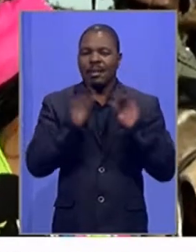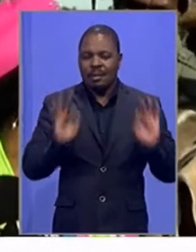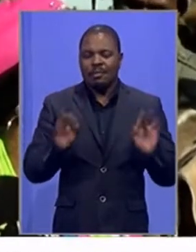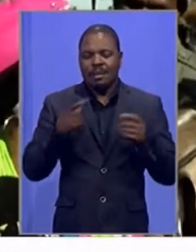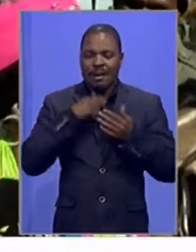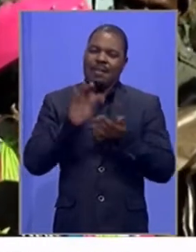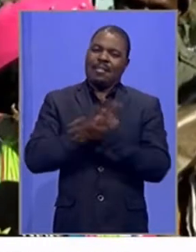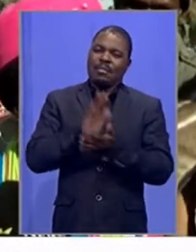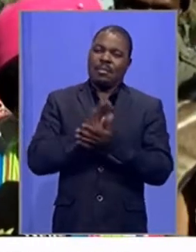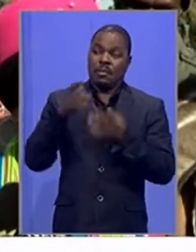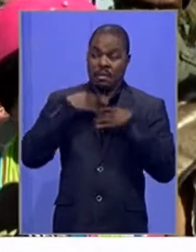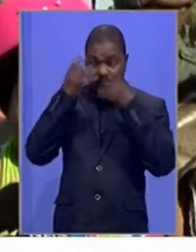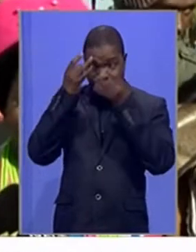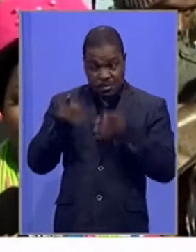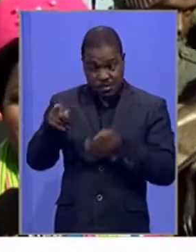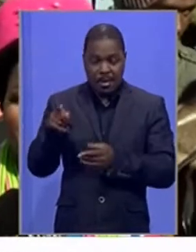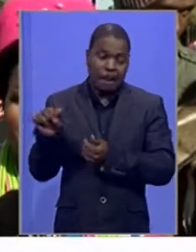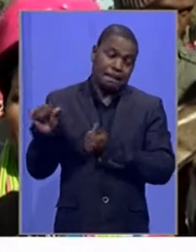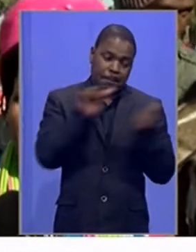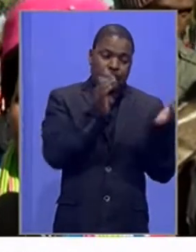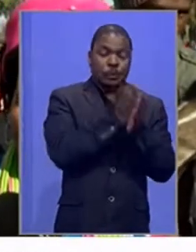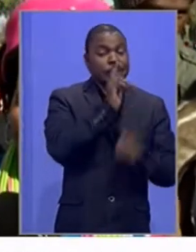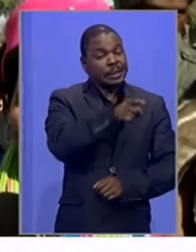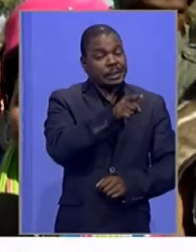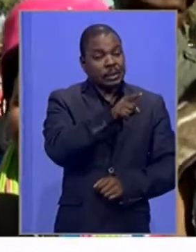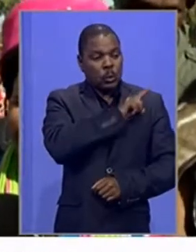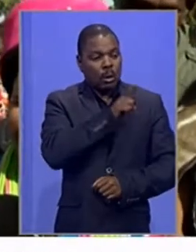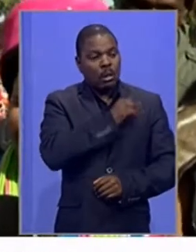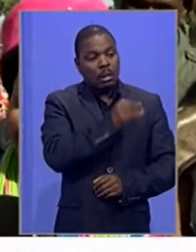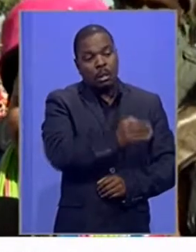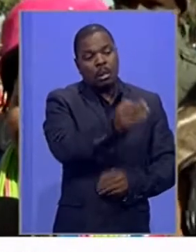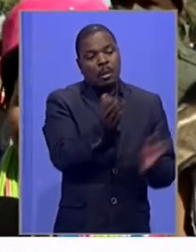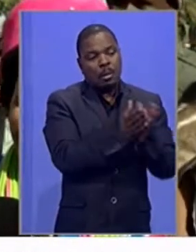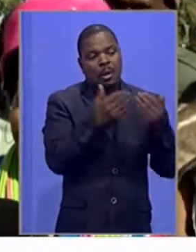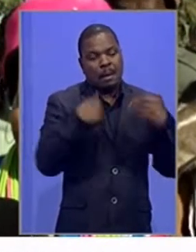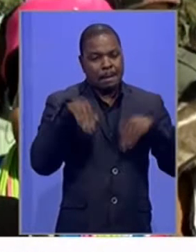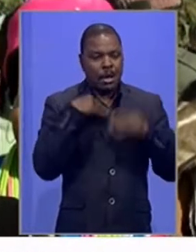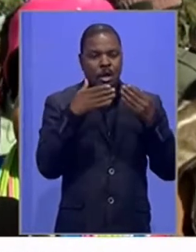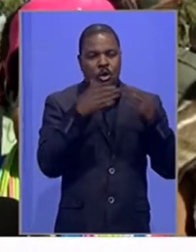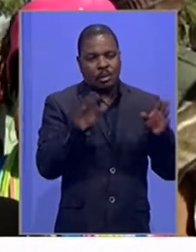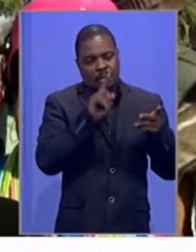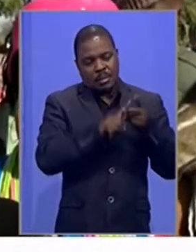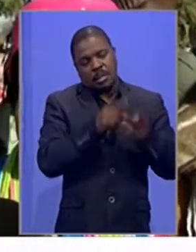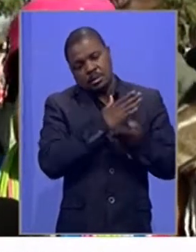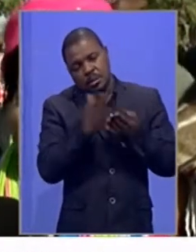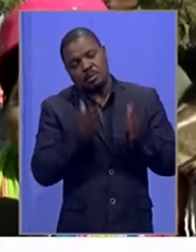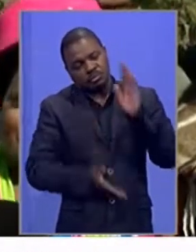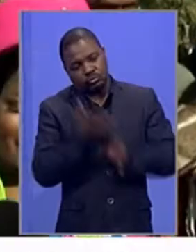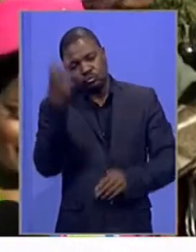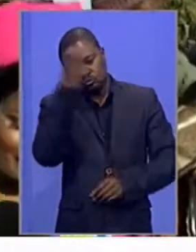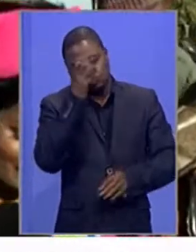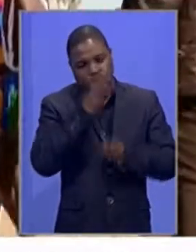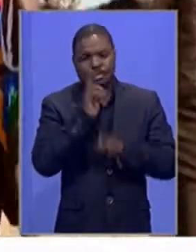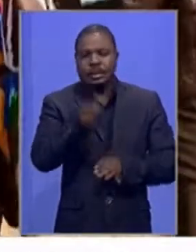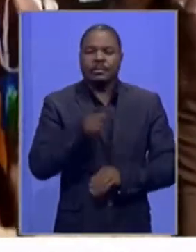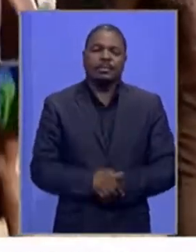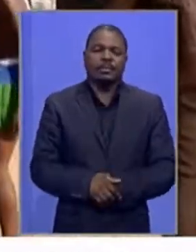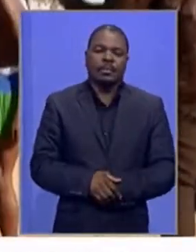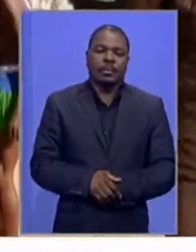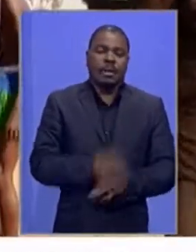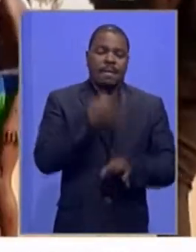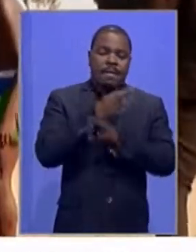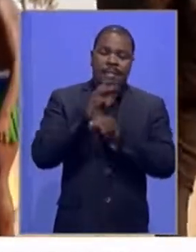have indicated to them they must go back to school. As the school now going to start, they must go back to school. Some must go look for employment. Batswadi